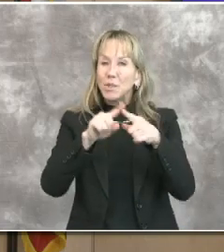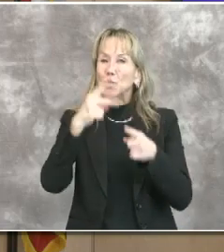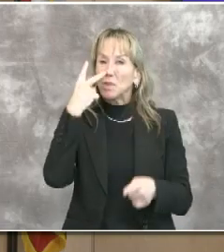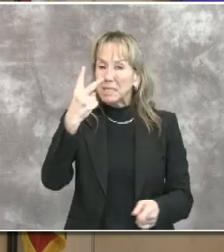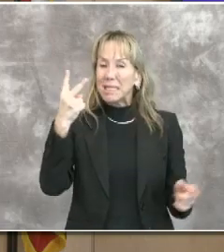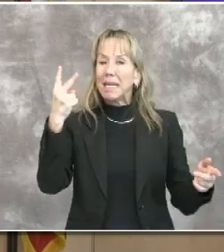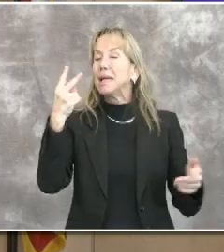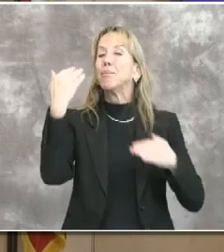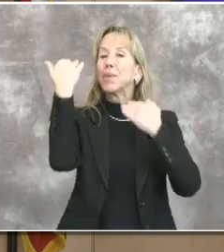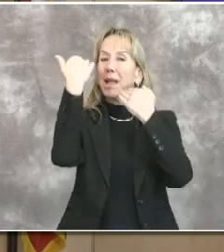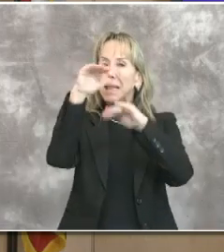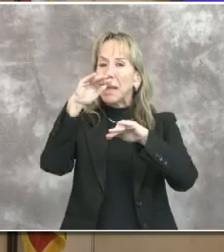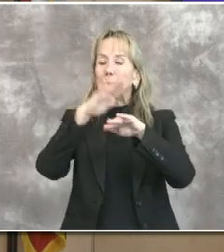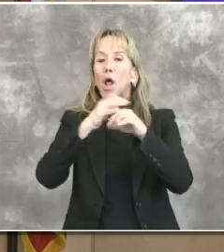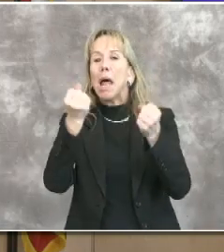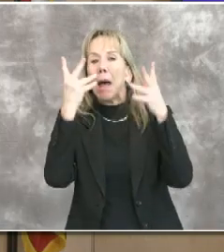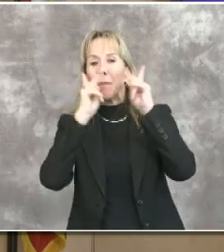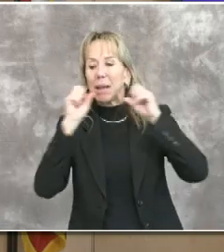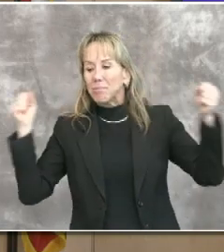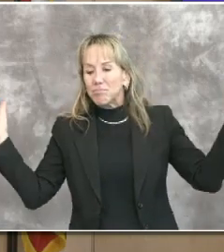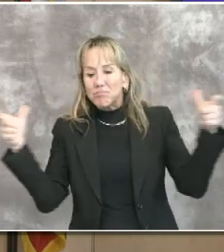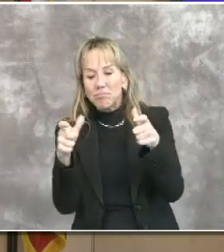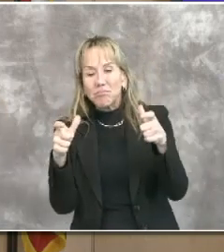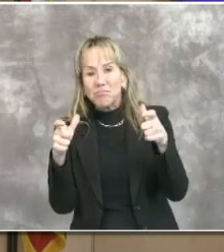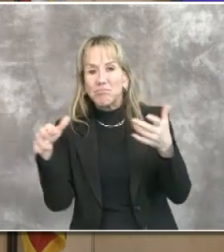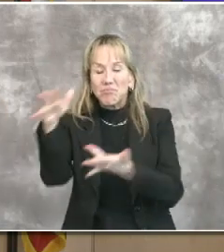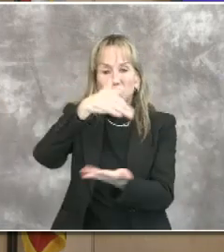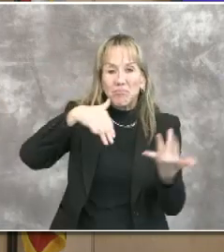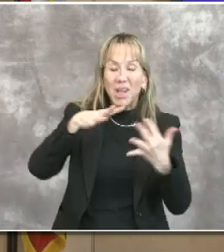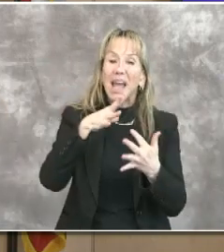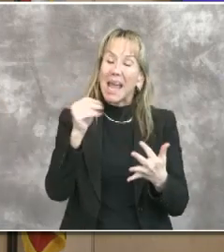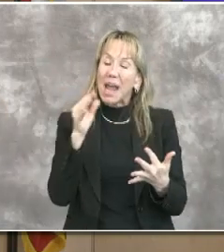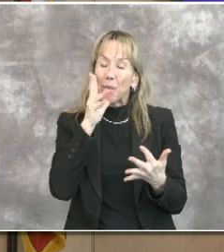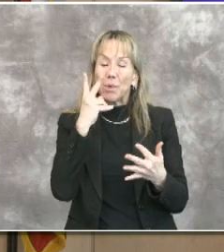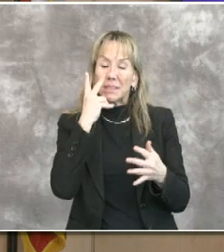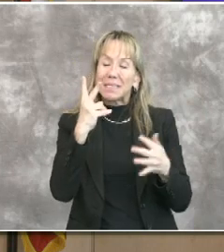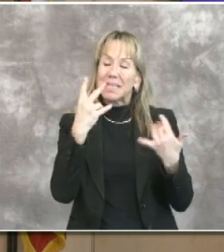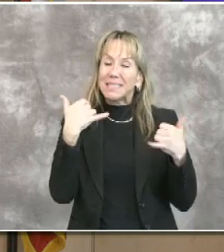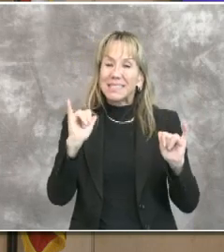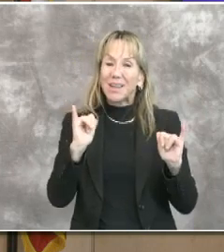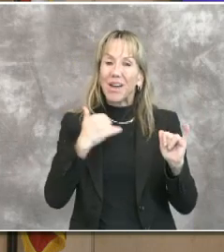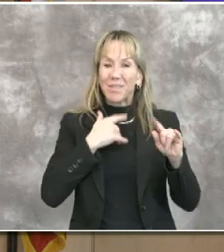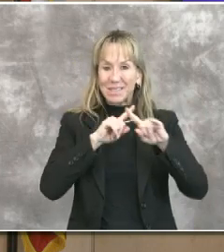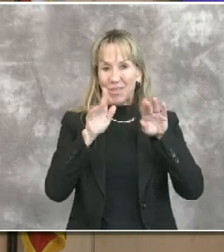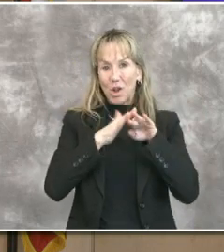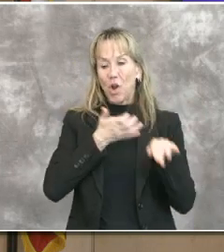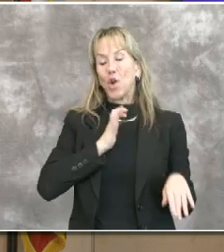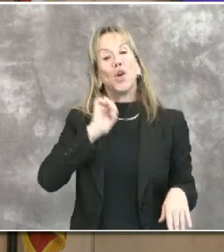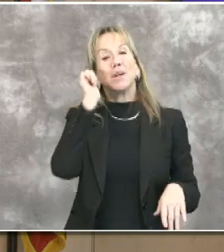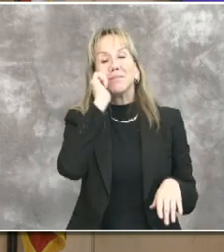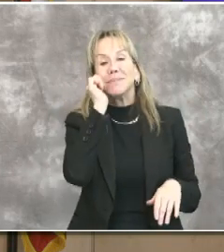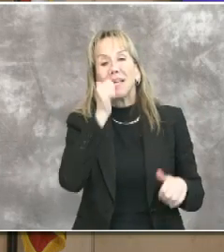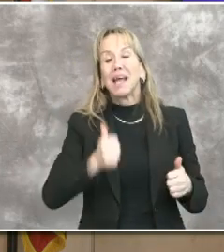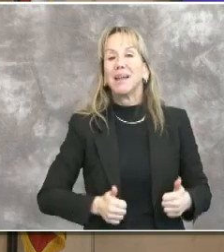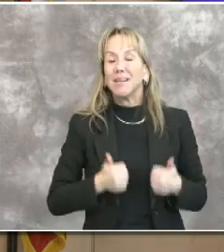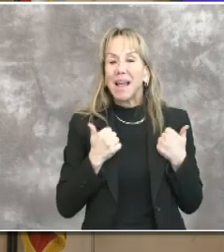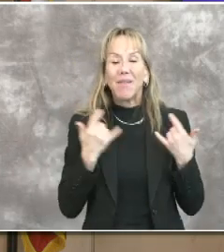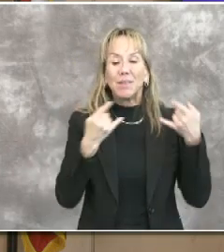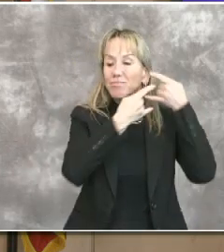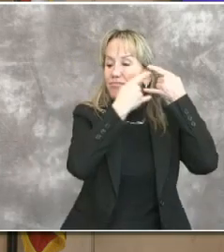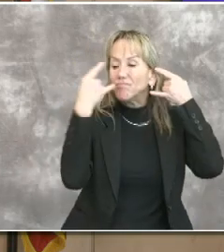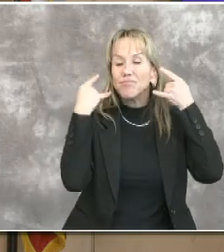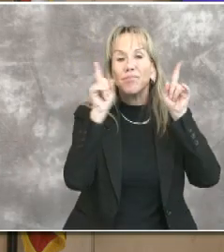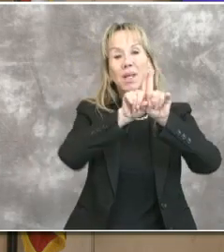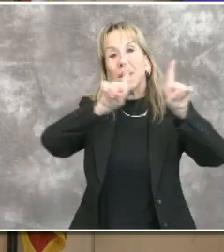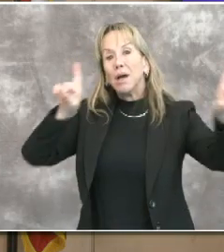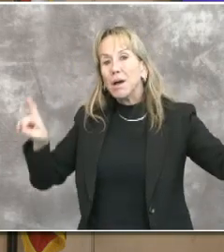gatherings and limitations on our daily life. Our routine way of life will include physical distancing, face coverings, limitations on